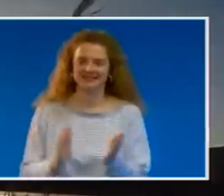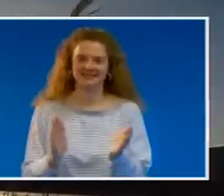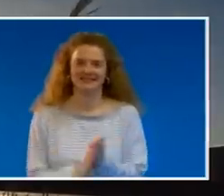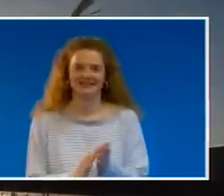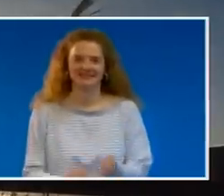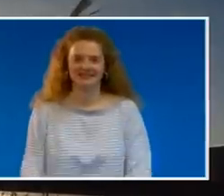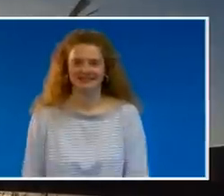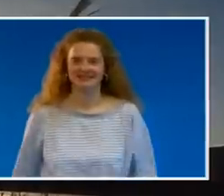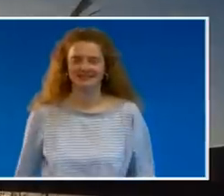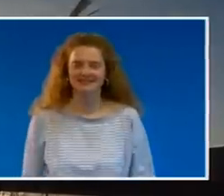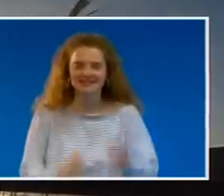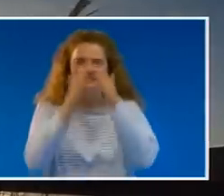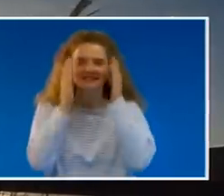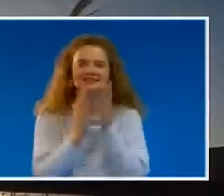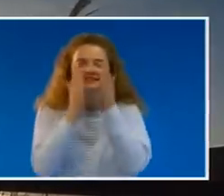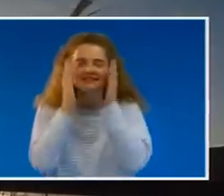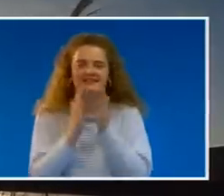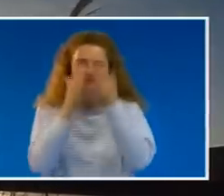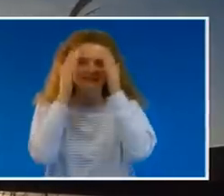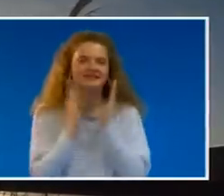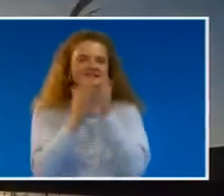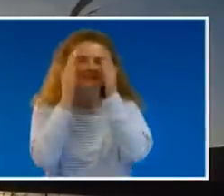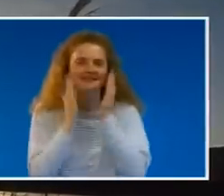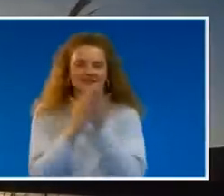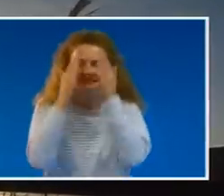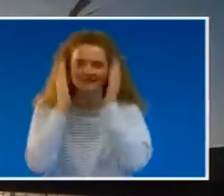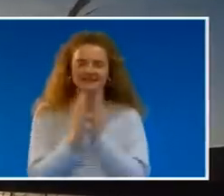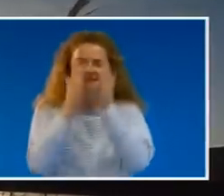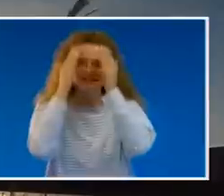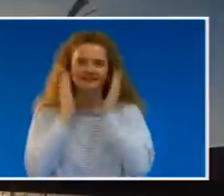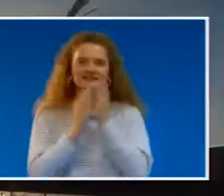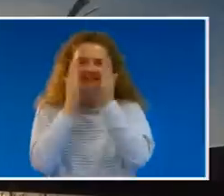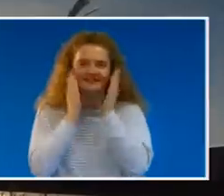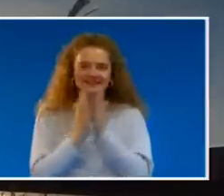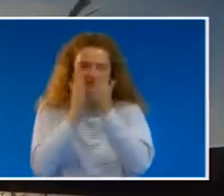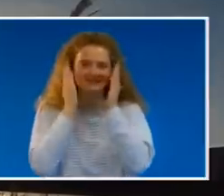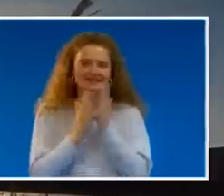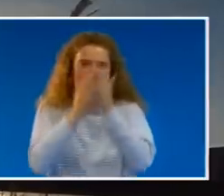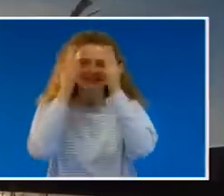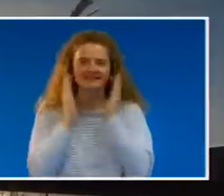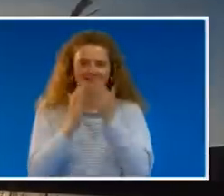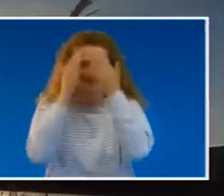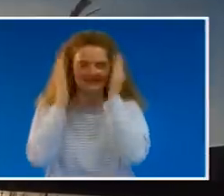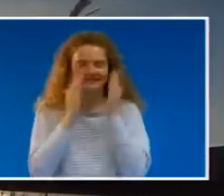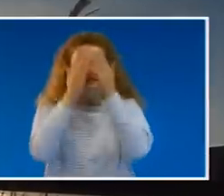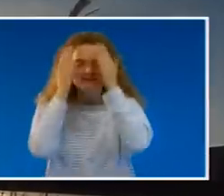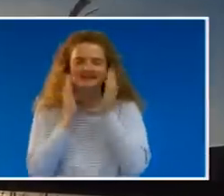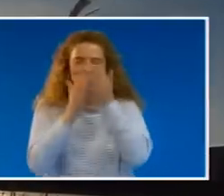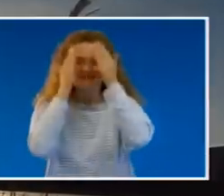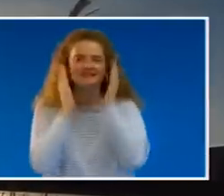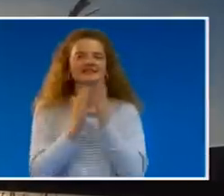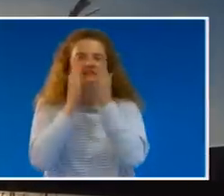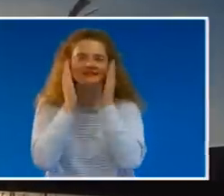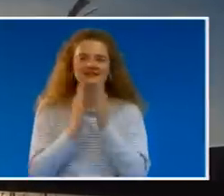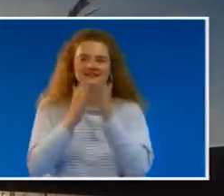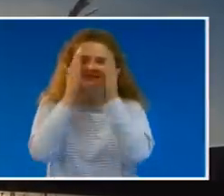frosty morning. This is the way we wash our face, wash our face, wash our face. This is the way we wash our face on a